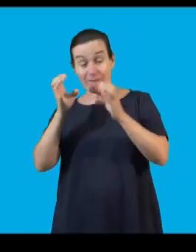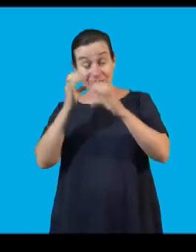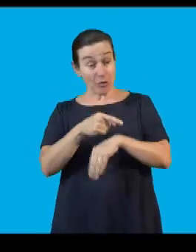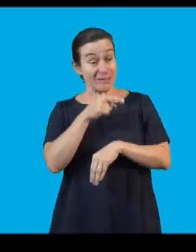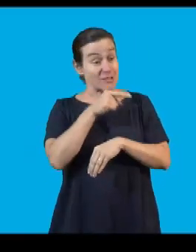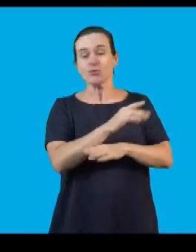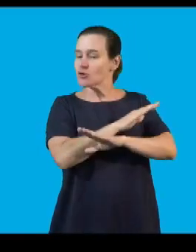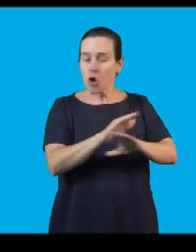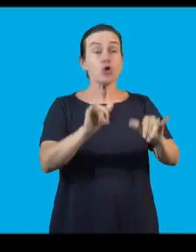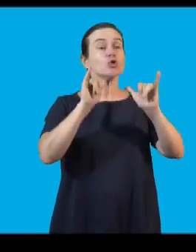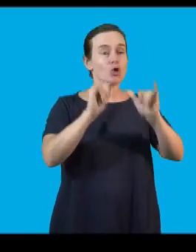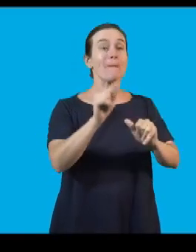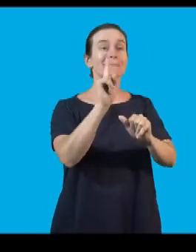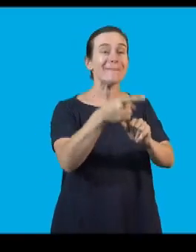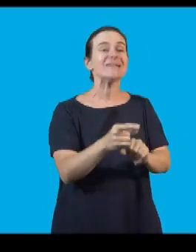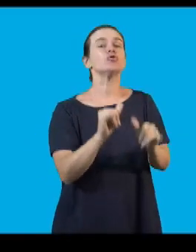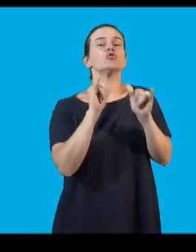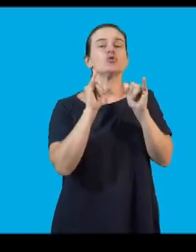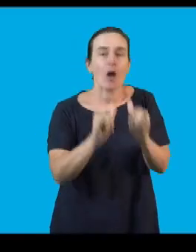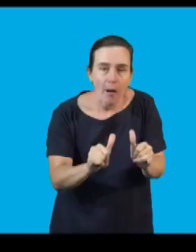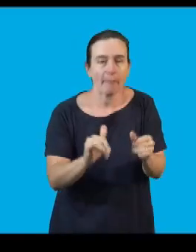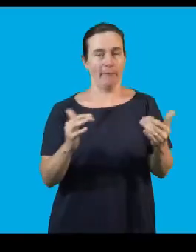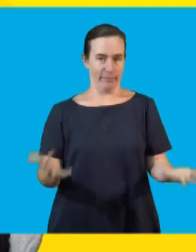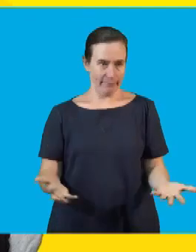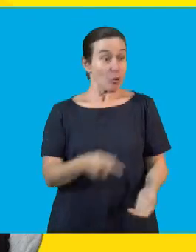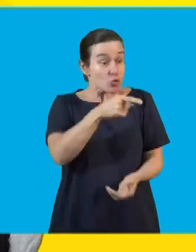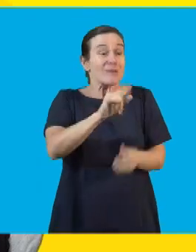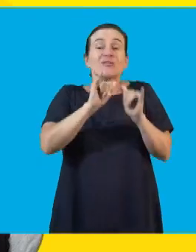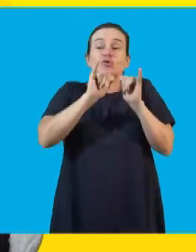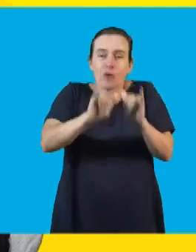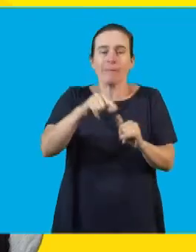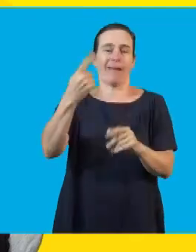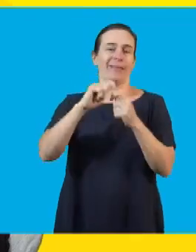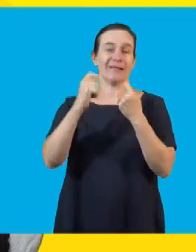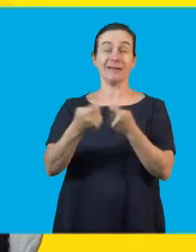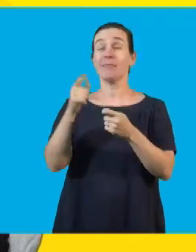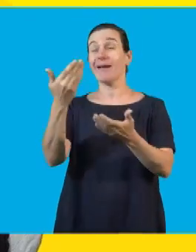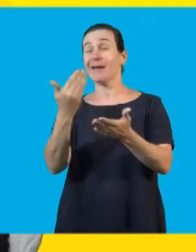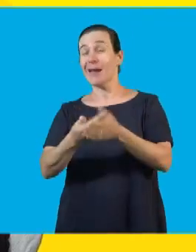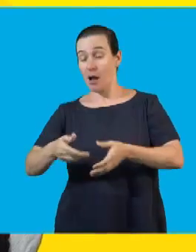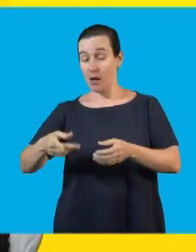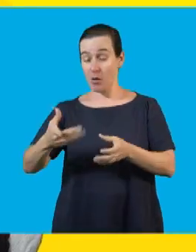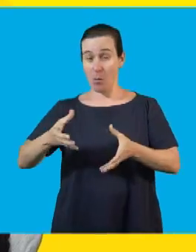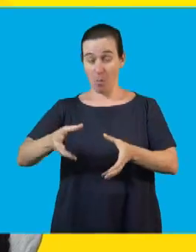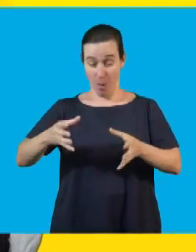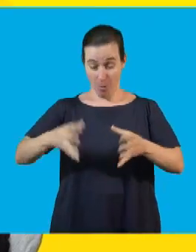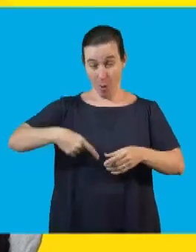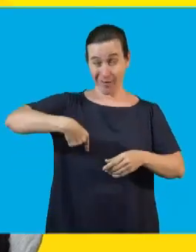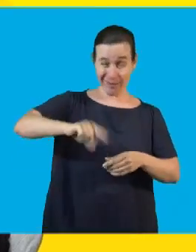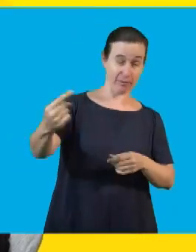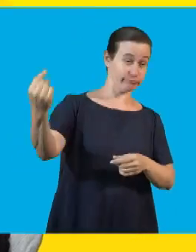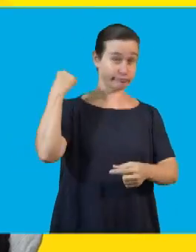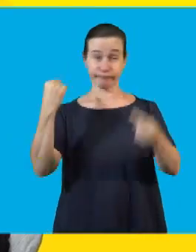point home, all right, that your role in the game was to stop the opponent and not allow them through to